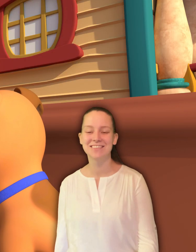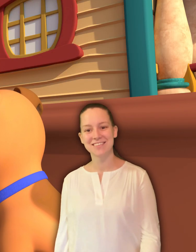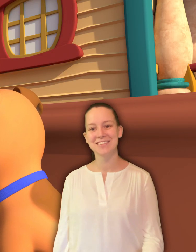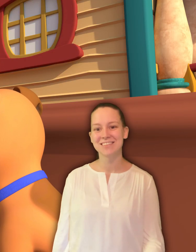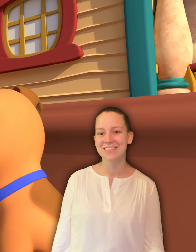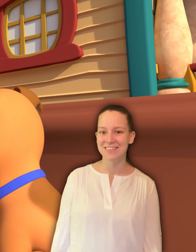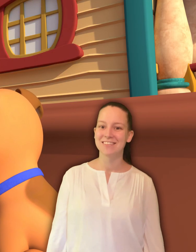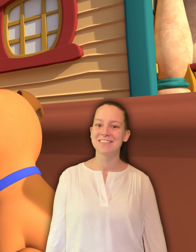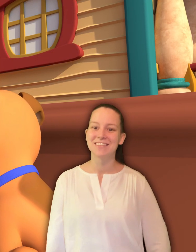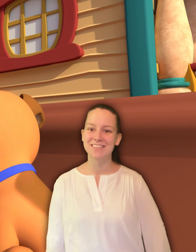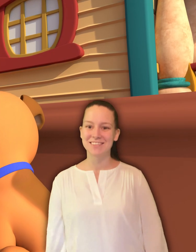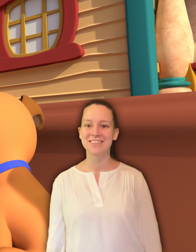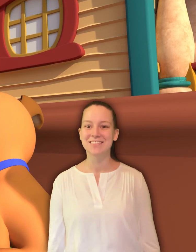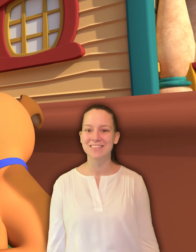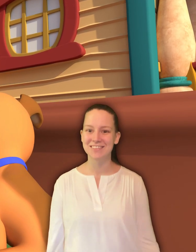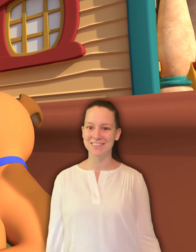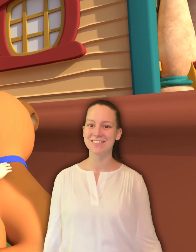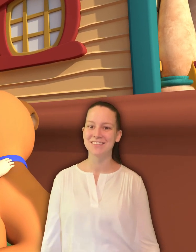please